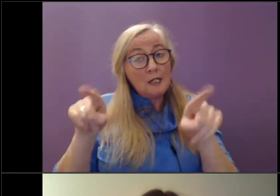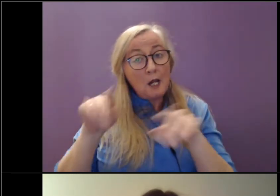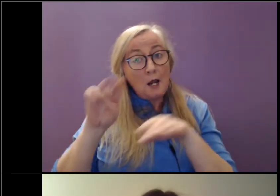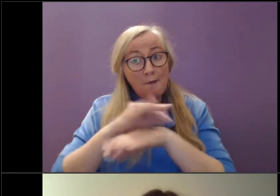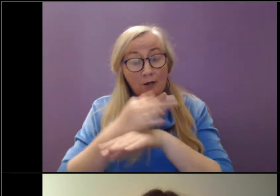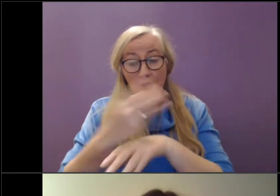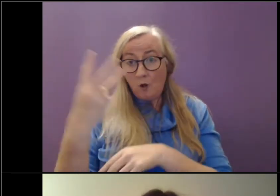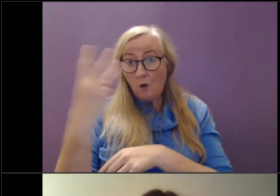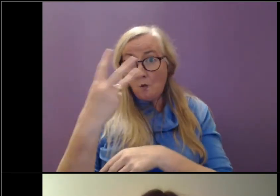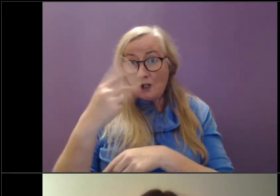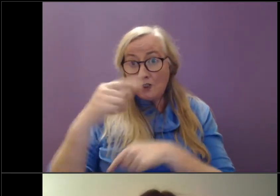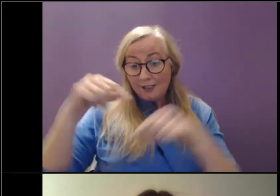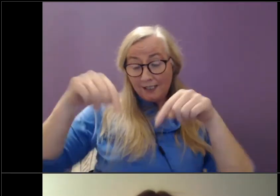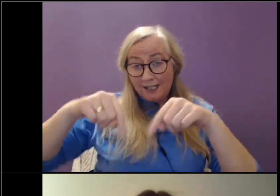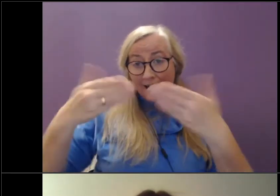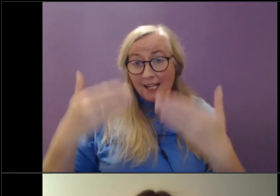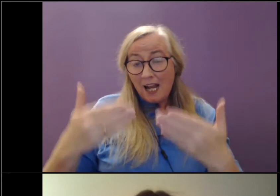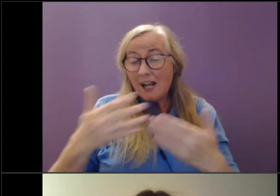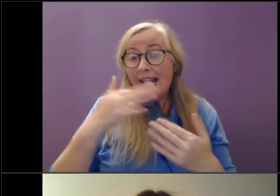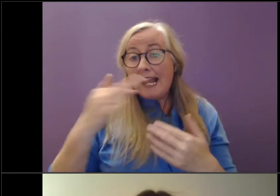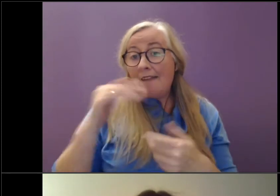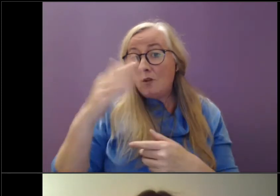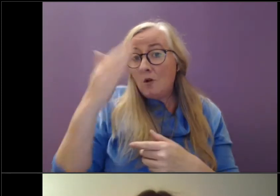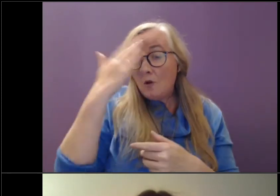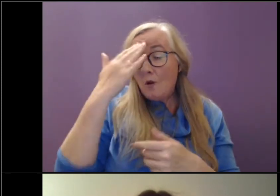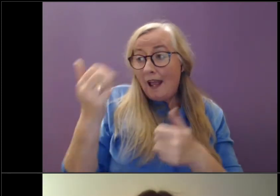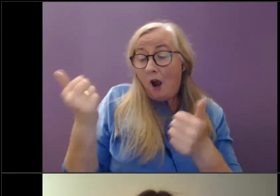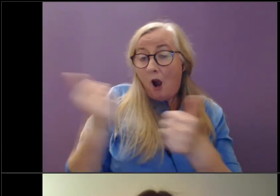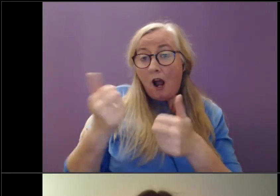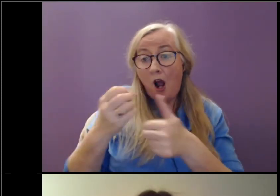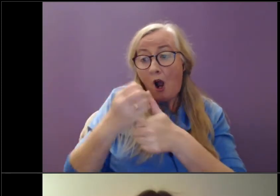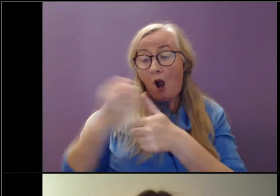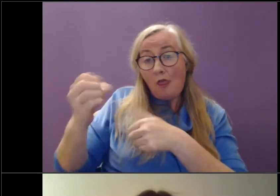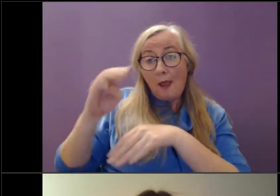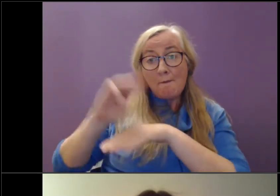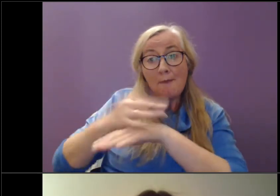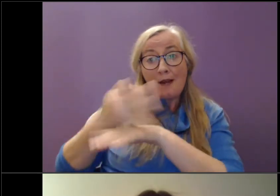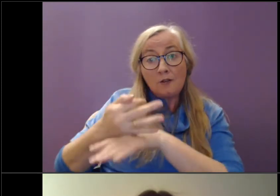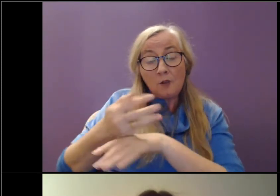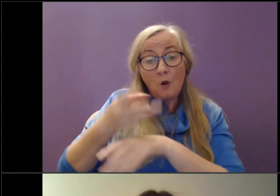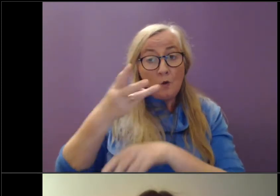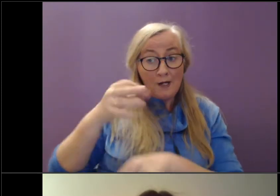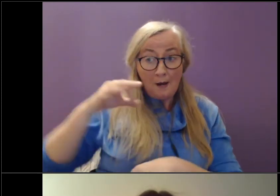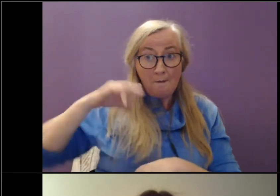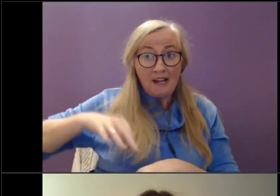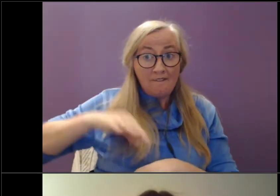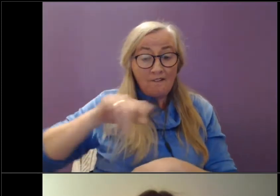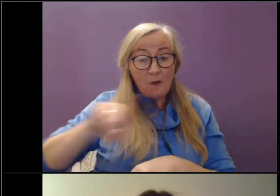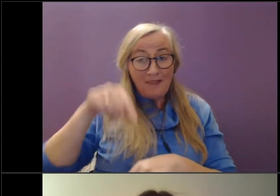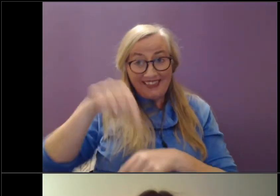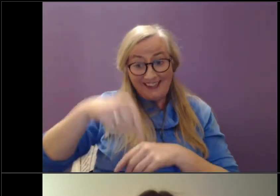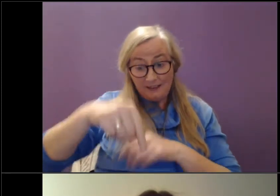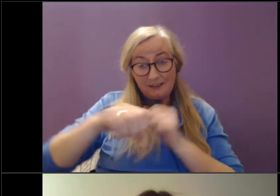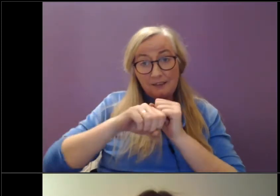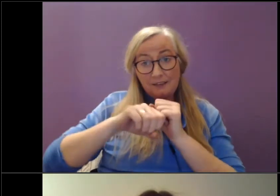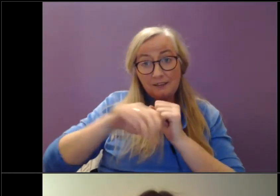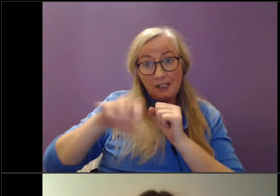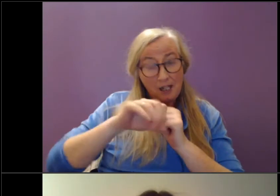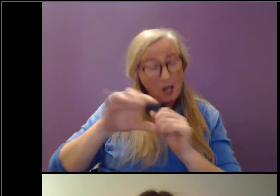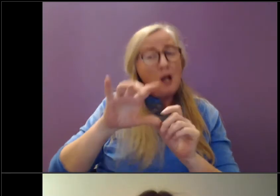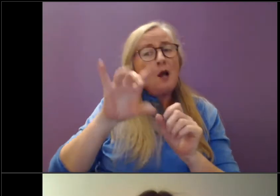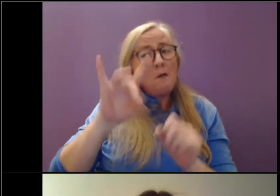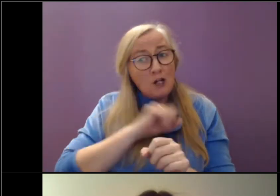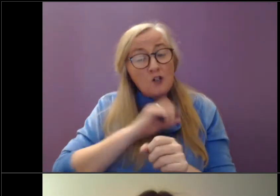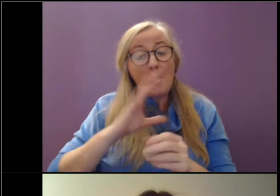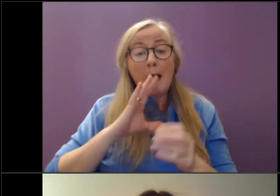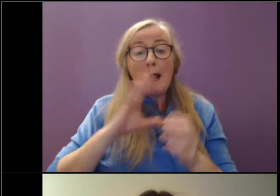if you know any other parent who you think might benefit from watching the presentation or the webinar, be sure to mention